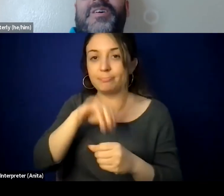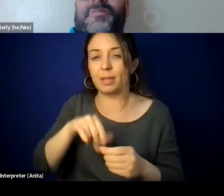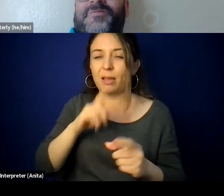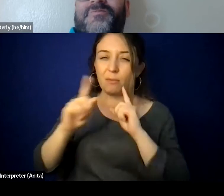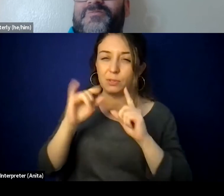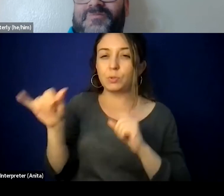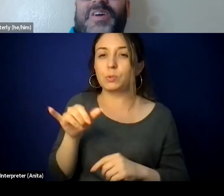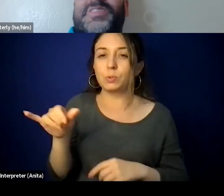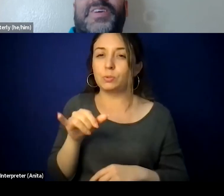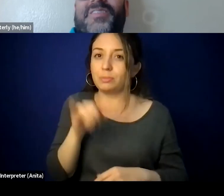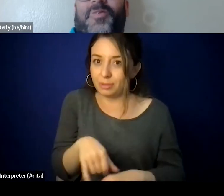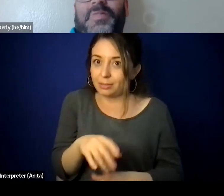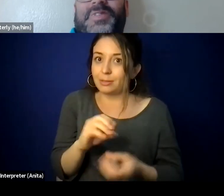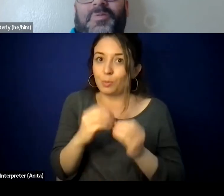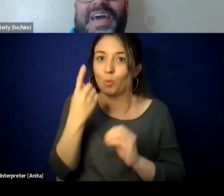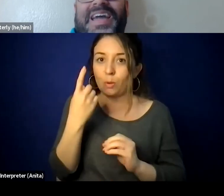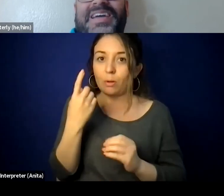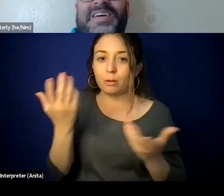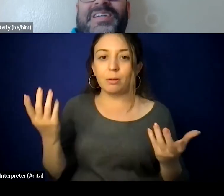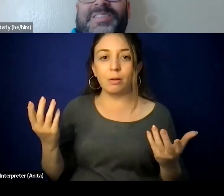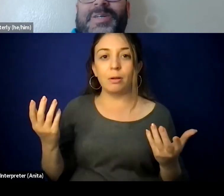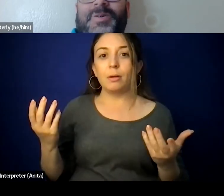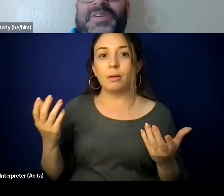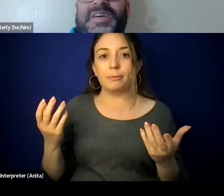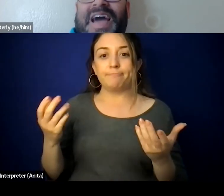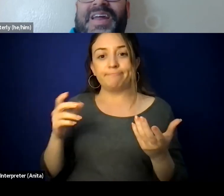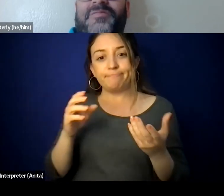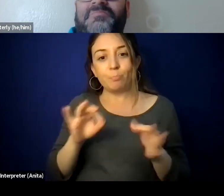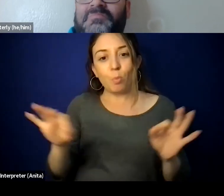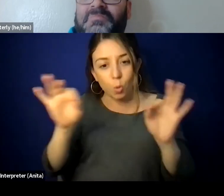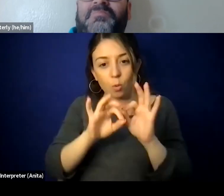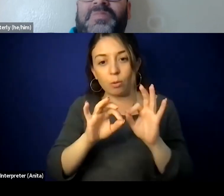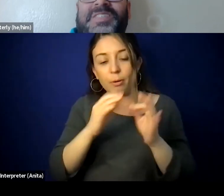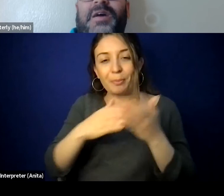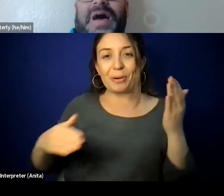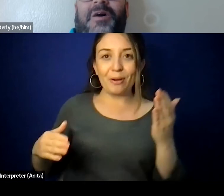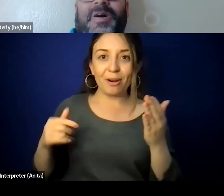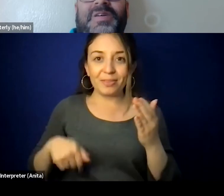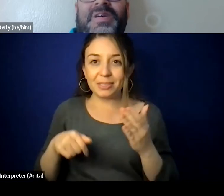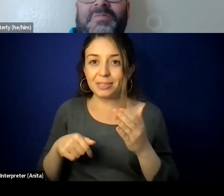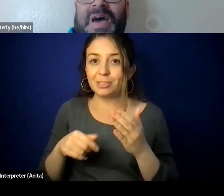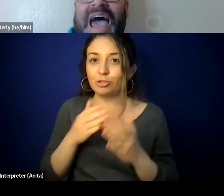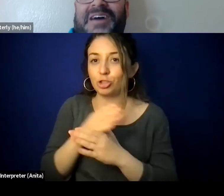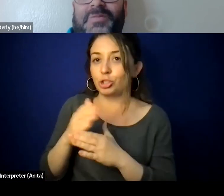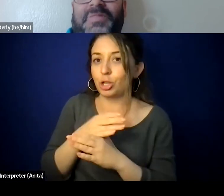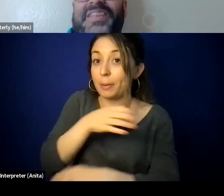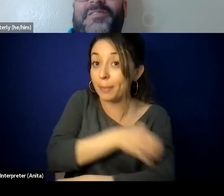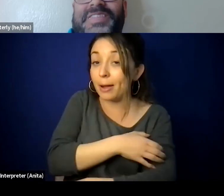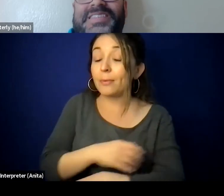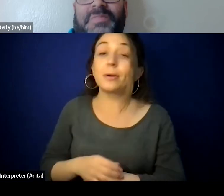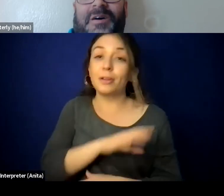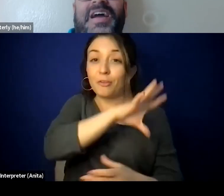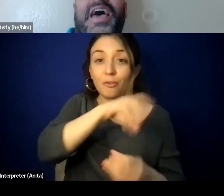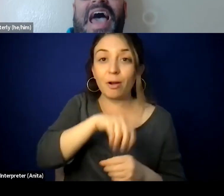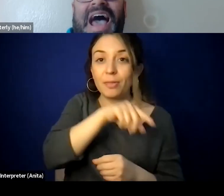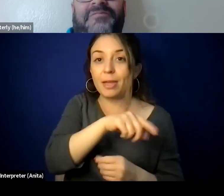the first and foremost way to kind of share power. Have them in those